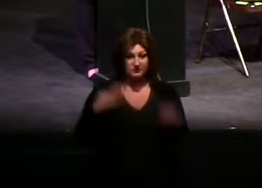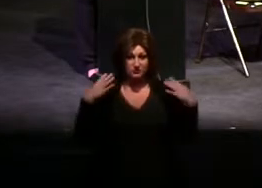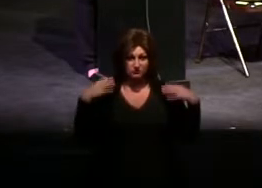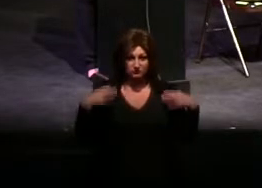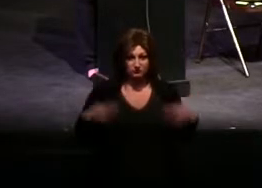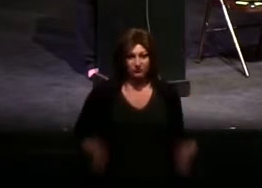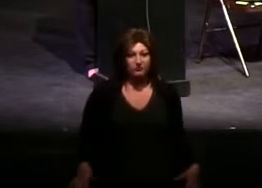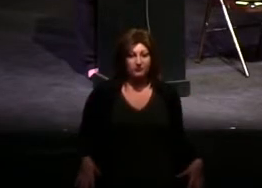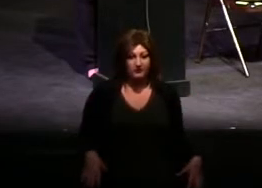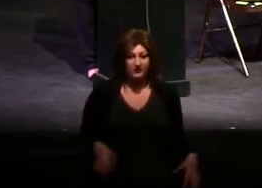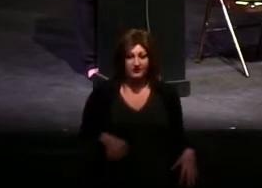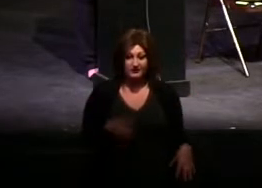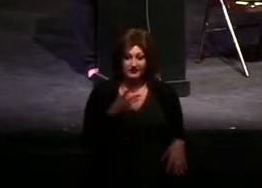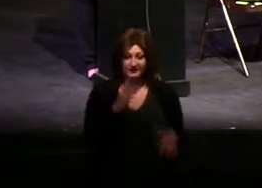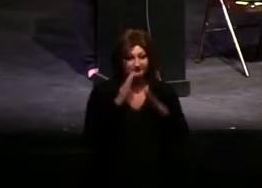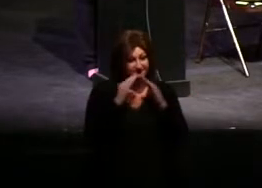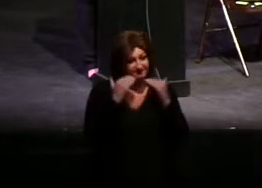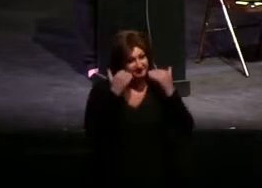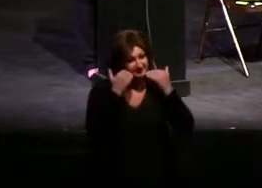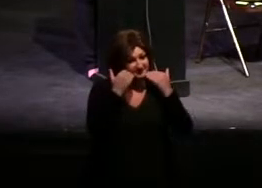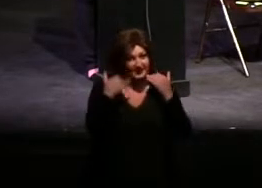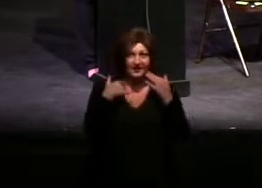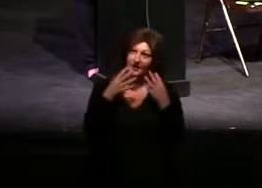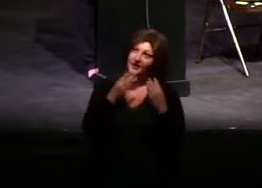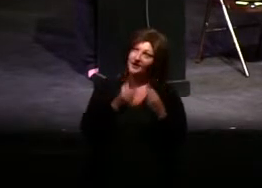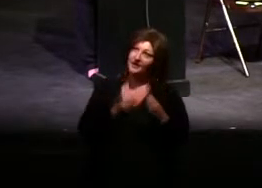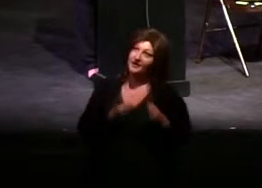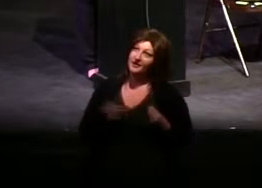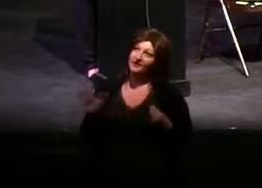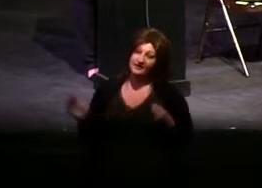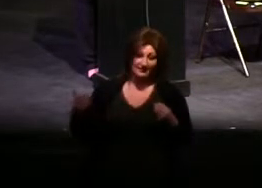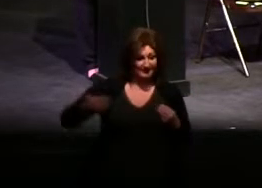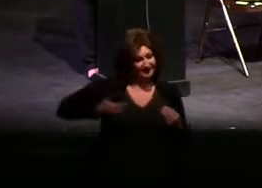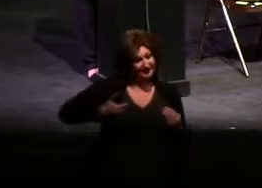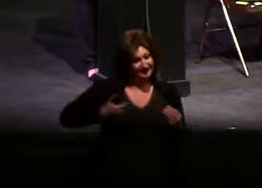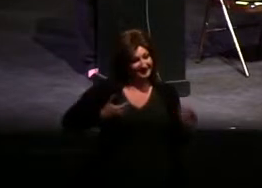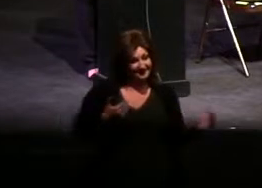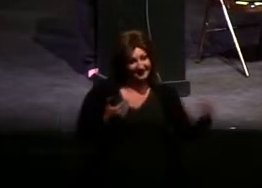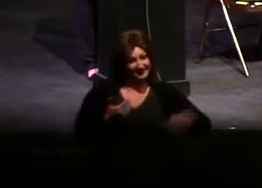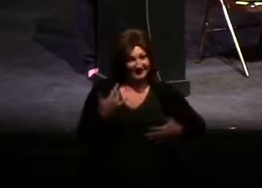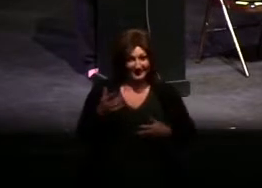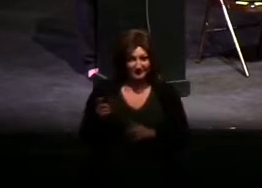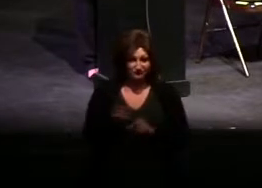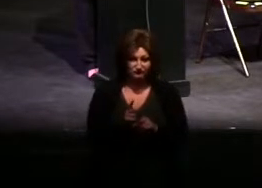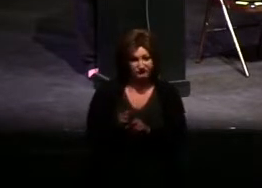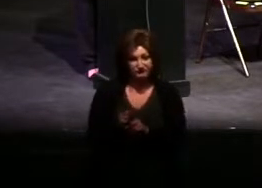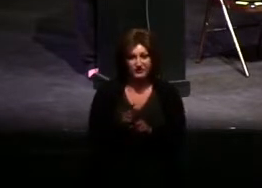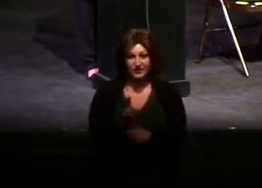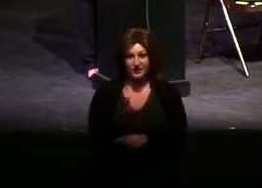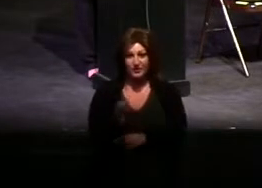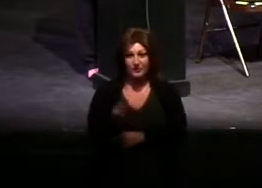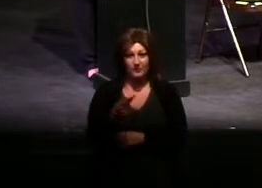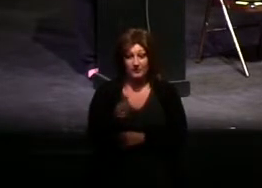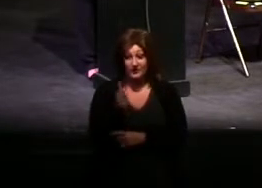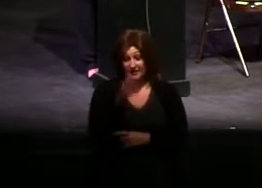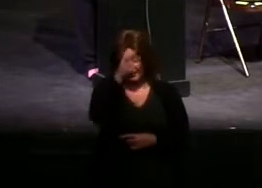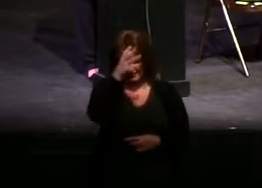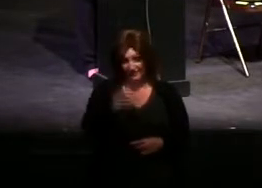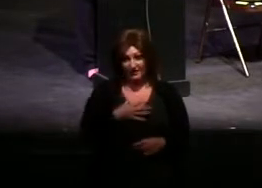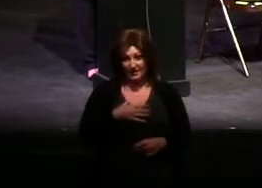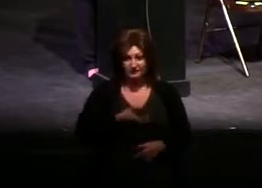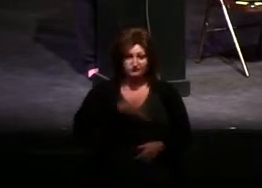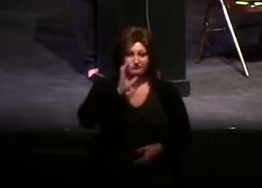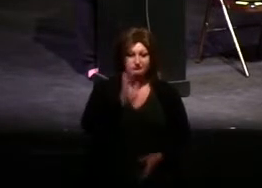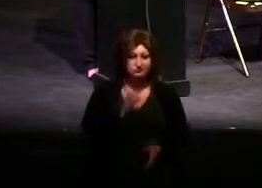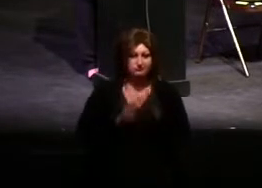his shoulders. He smiles and I melt, and he puts an arm around me and leads me to the booth where the other guys have started on their beers